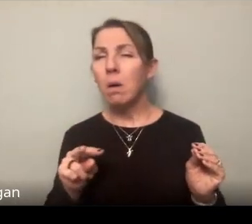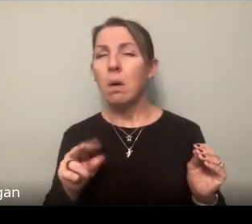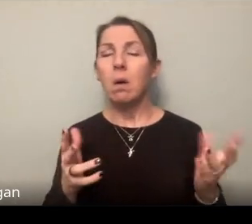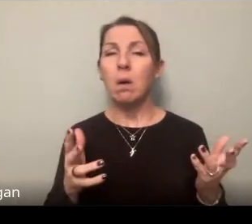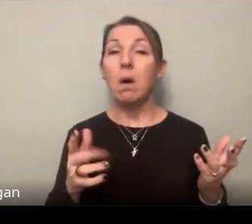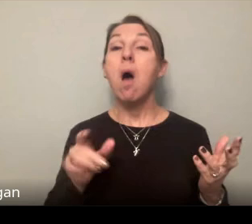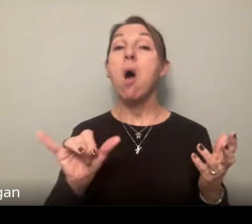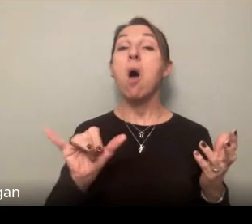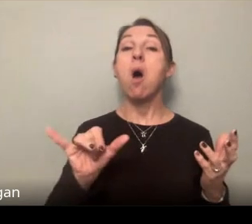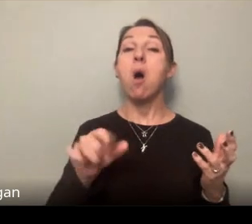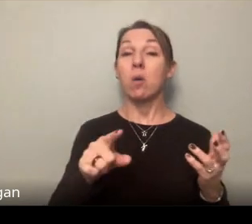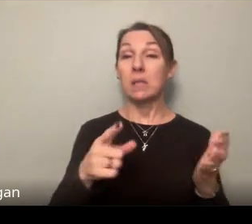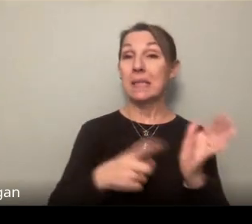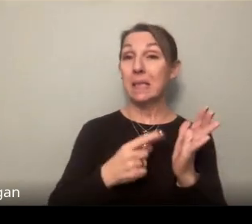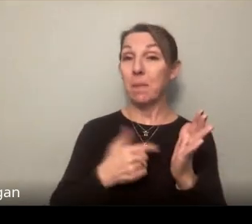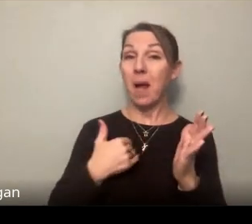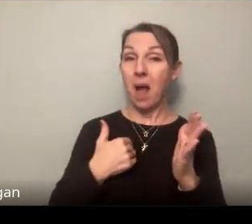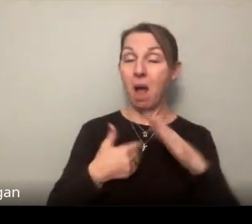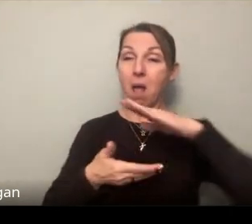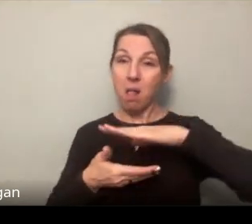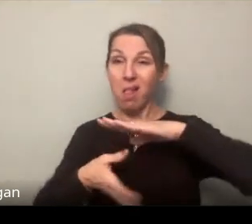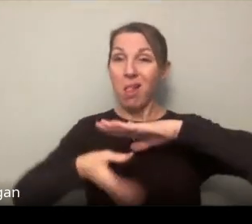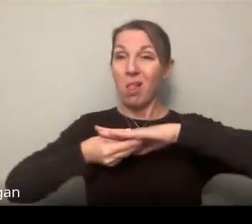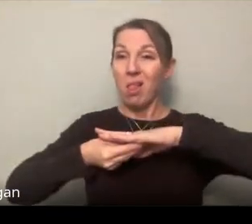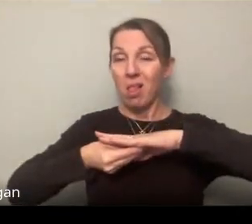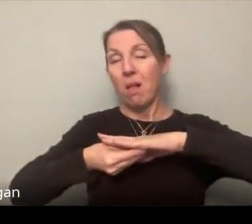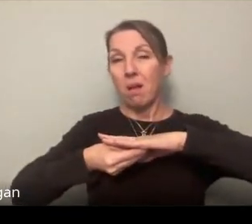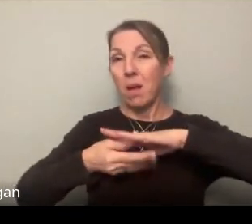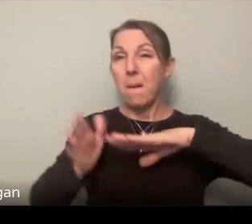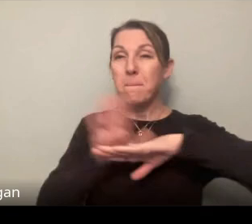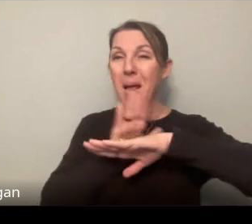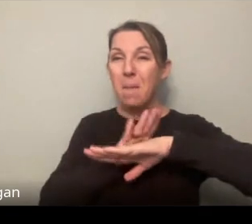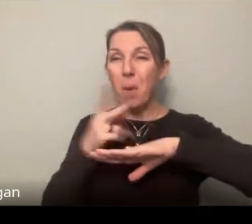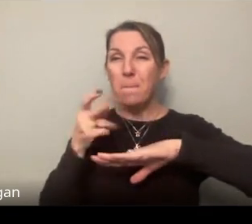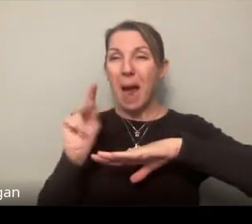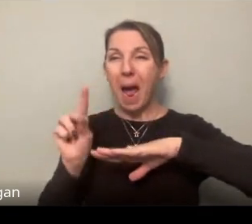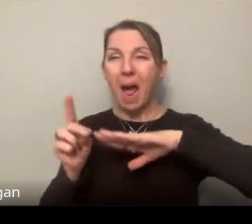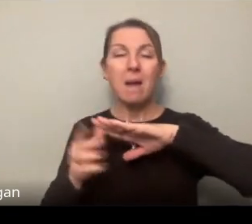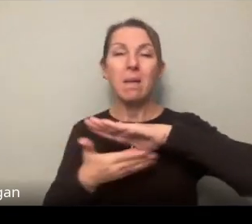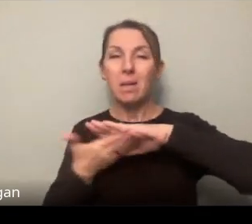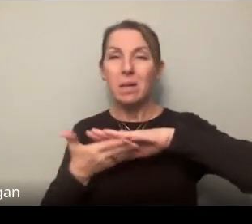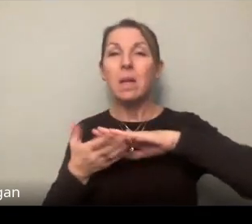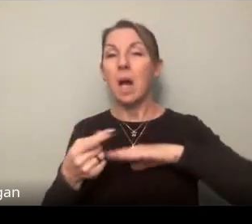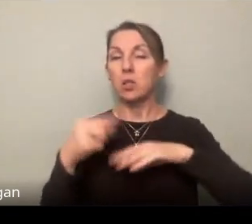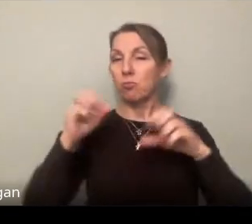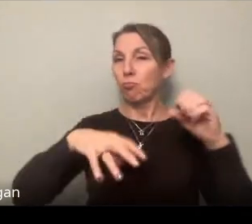Nope, it doesn't. Sometimes, it sits on that Paper, yep. the padded thing, yep. So I just put it